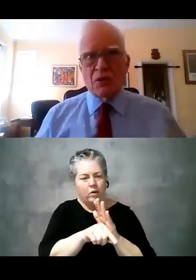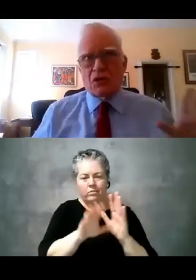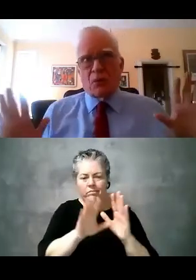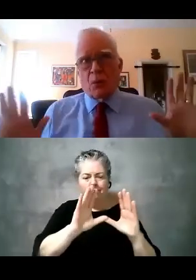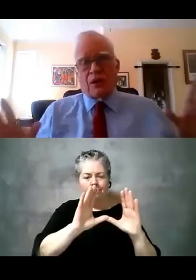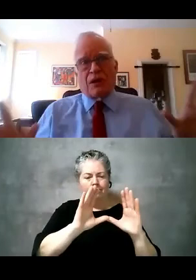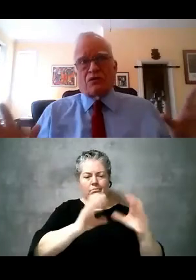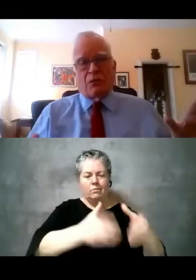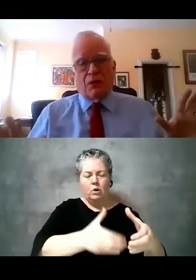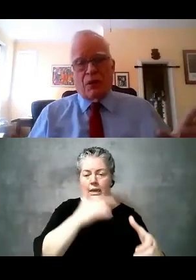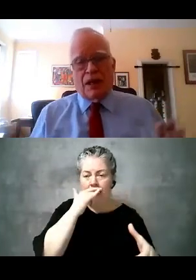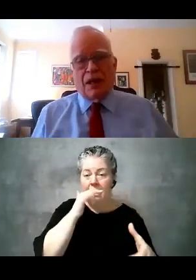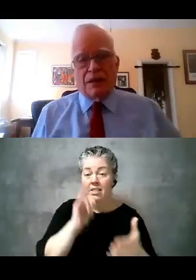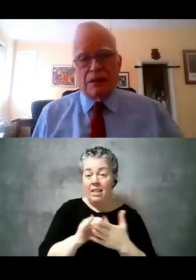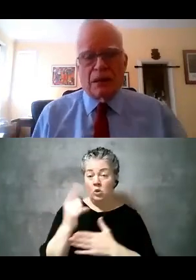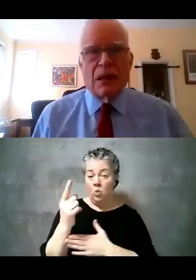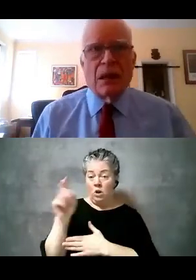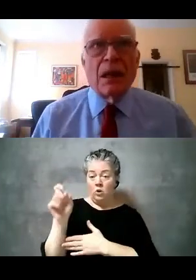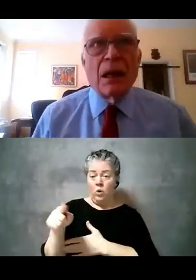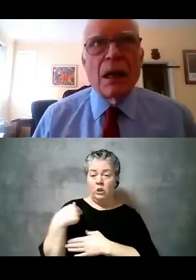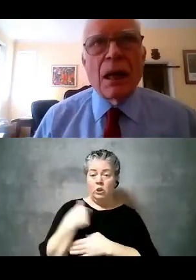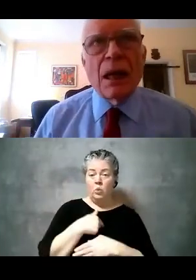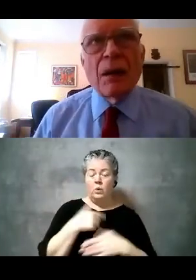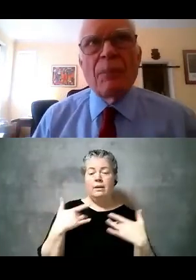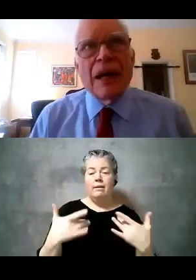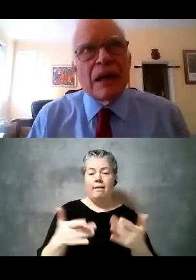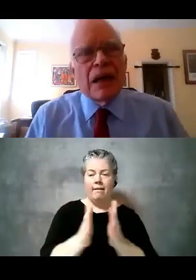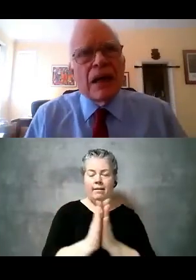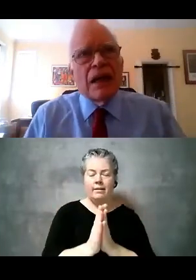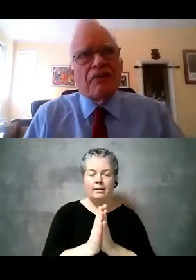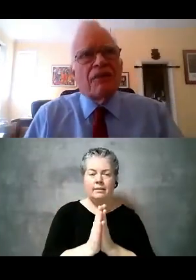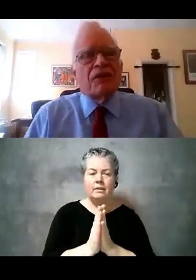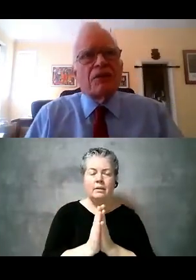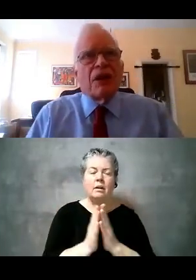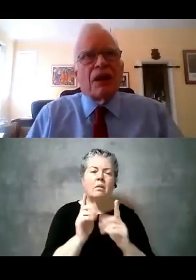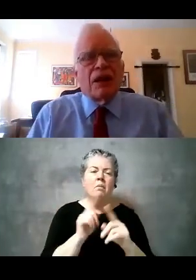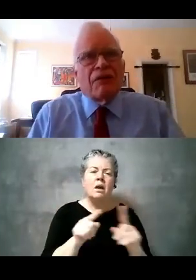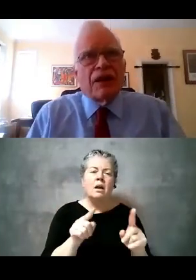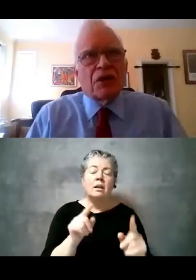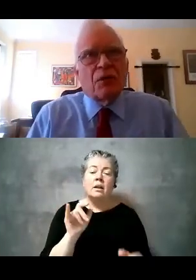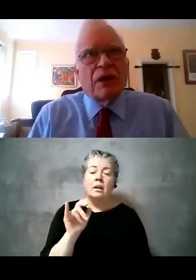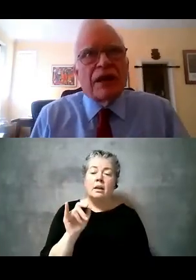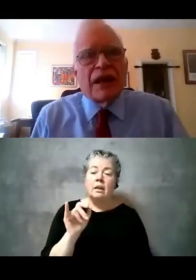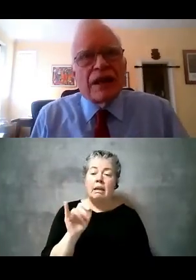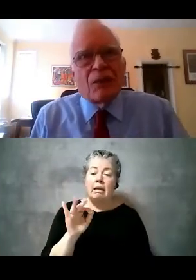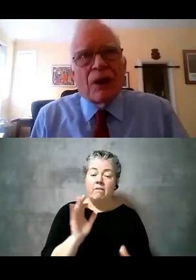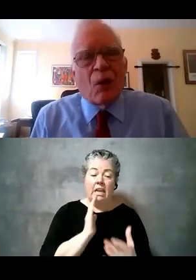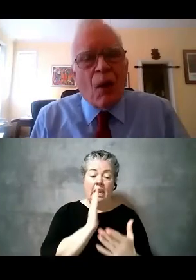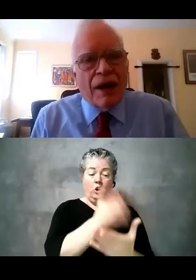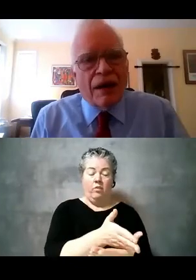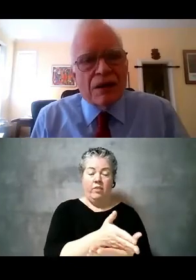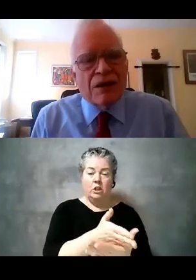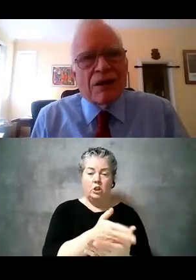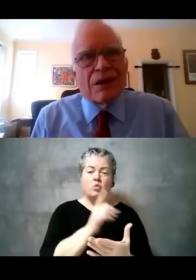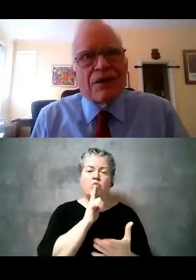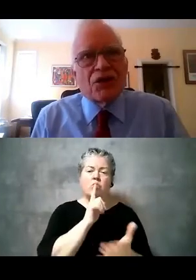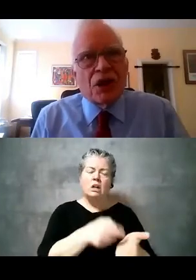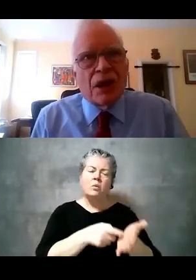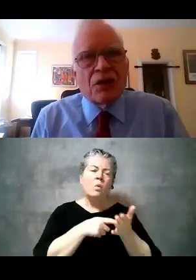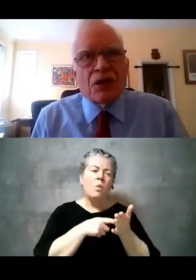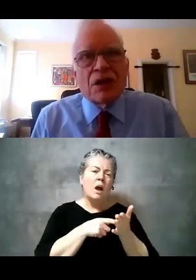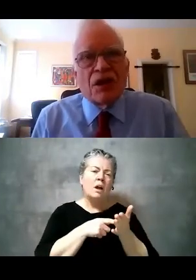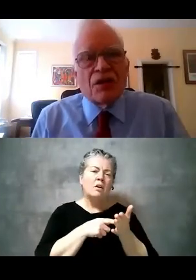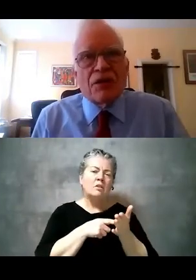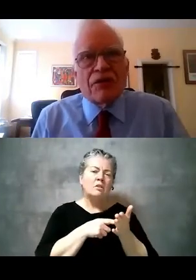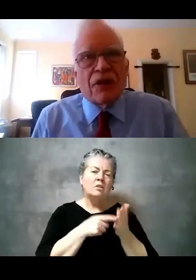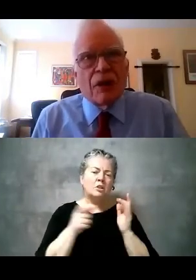That's usually one question we want to ask. But if an intervention really requires the